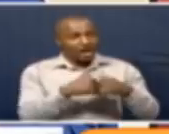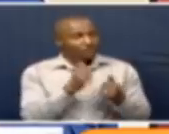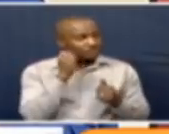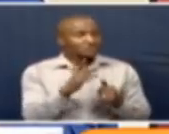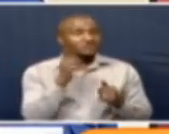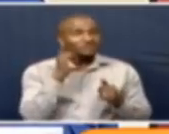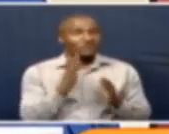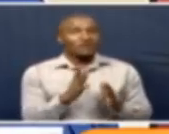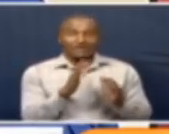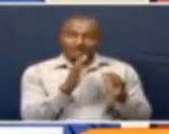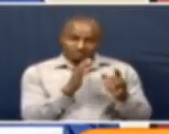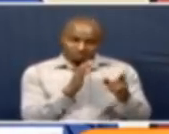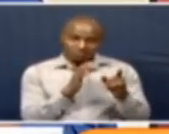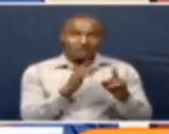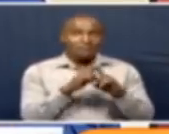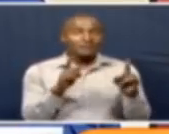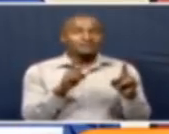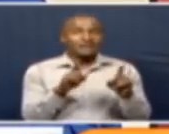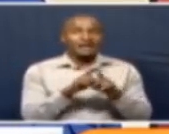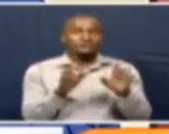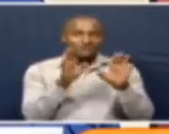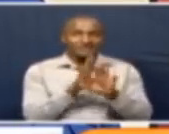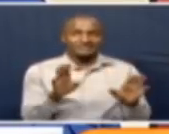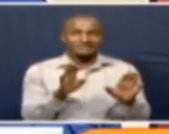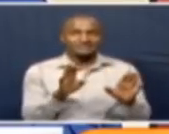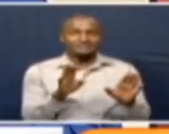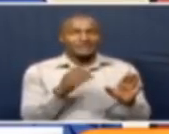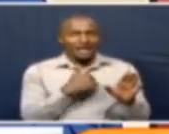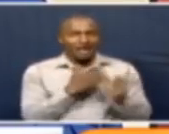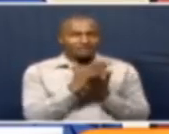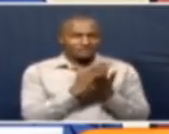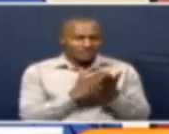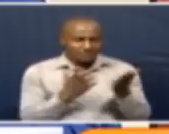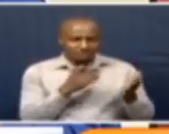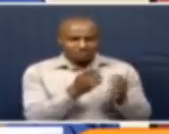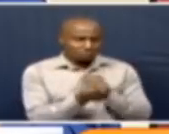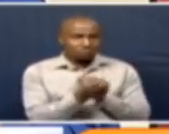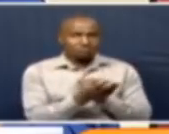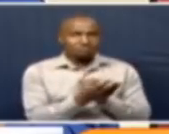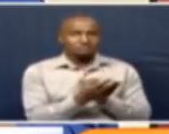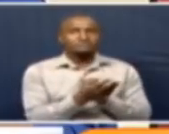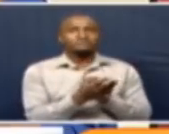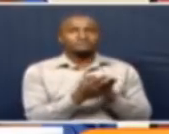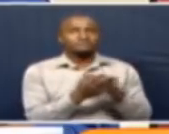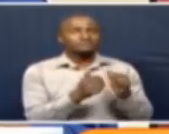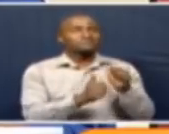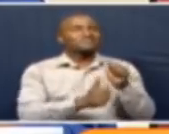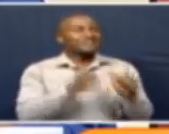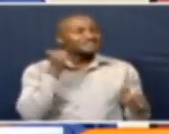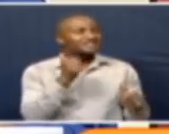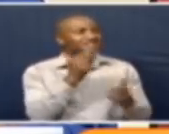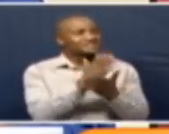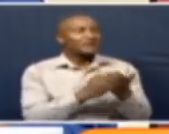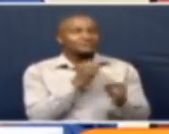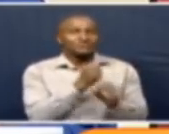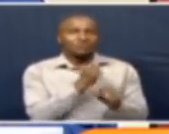these guys can be. But there's something, as we wind up, there's something that Steve pointed out, and that's about rejecting some